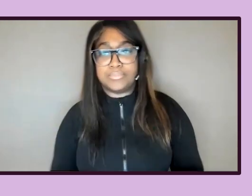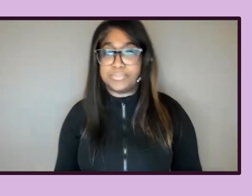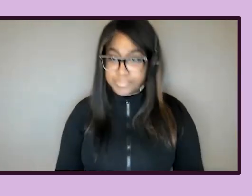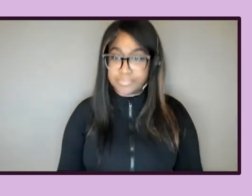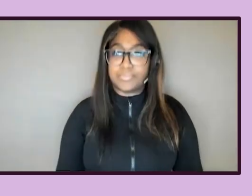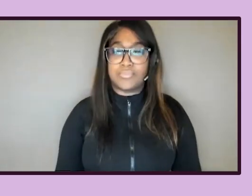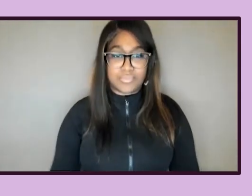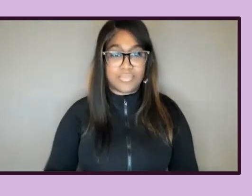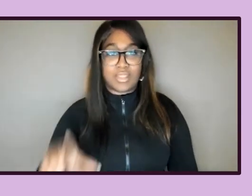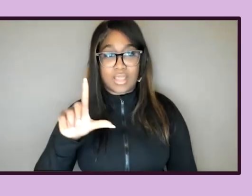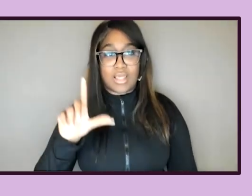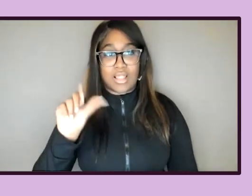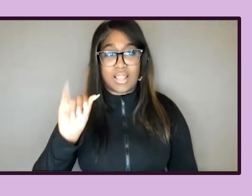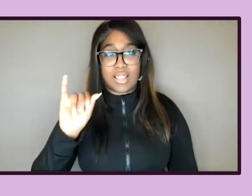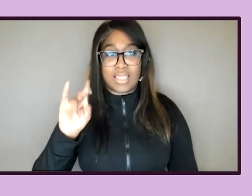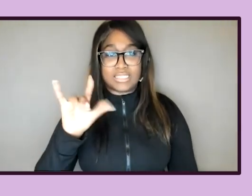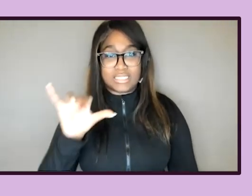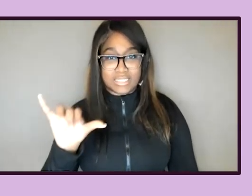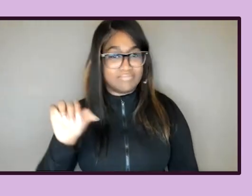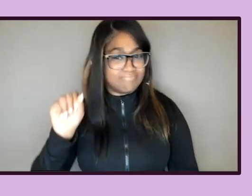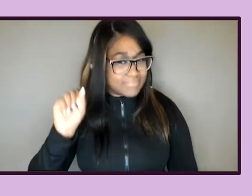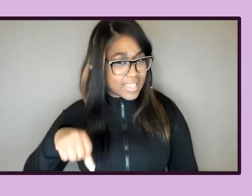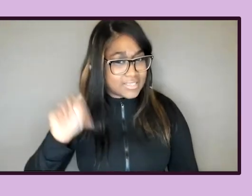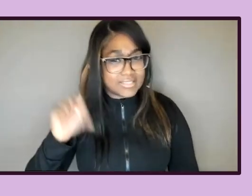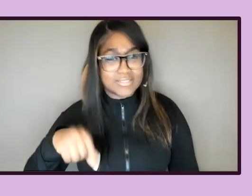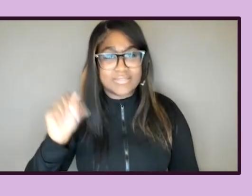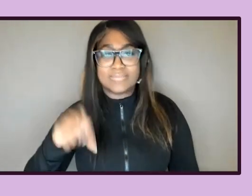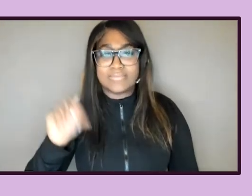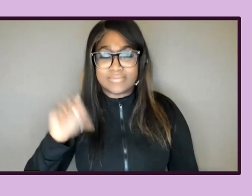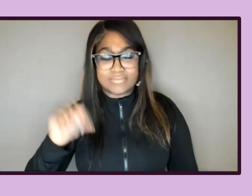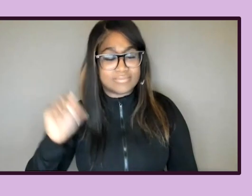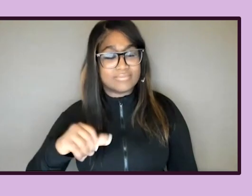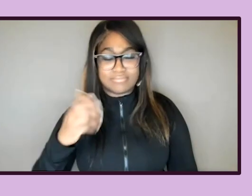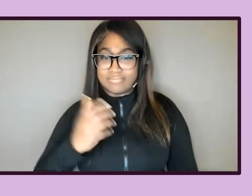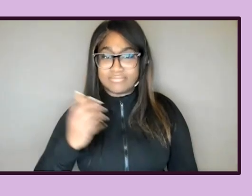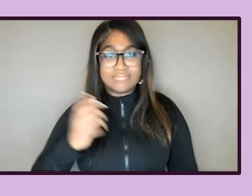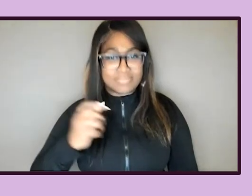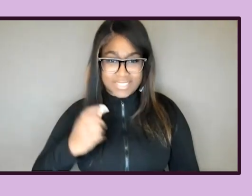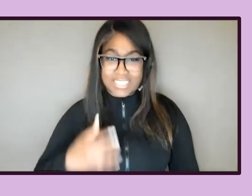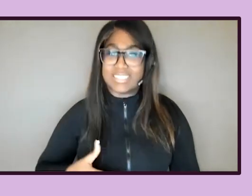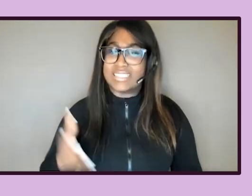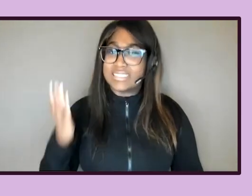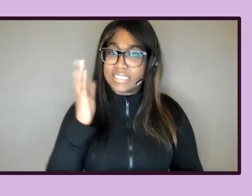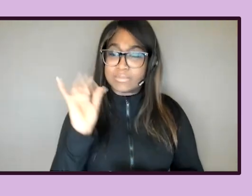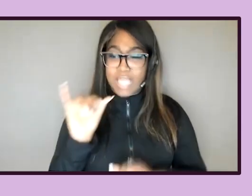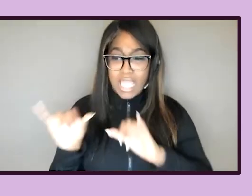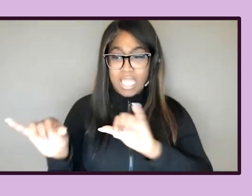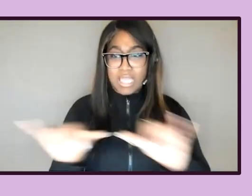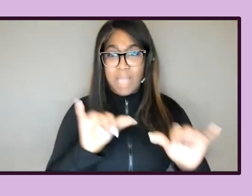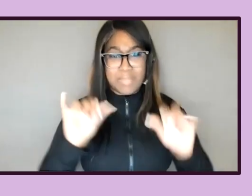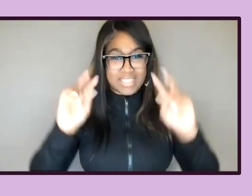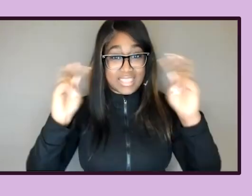Yes. This is Lindsey. This seems like a common theme that we hear. One, we hear